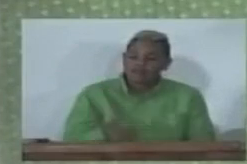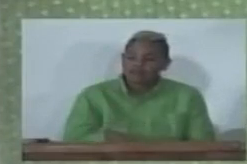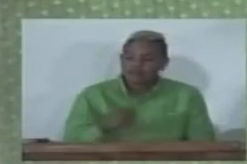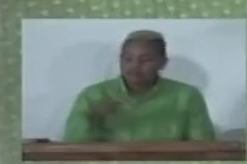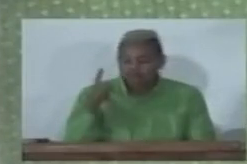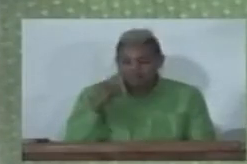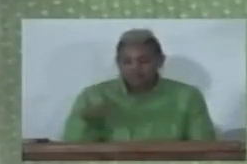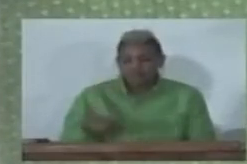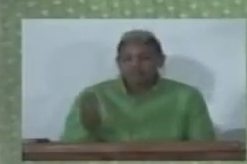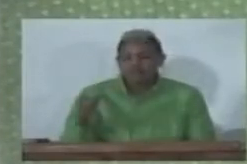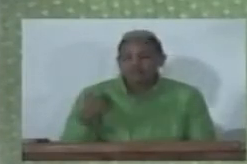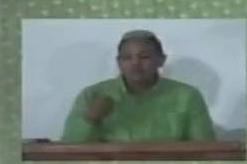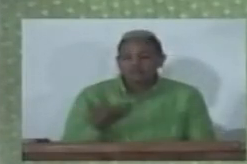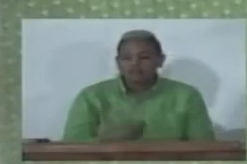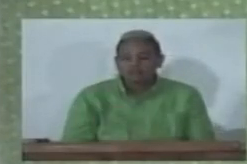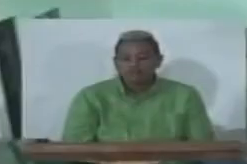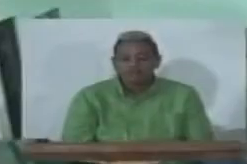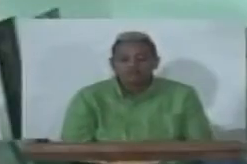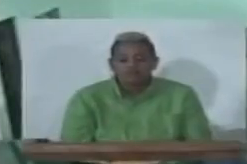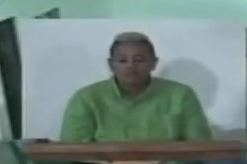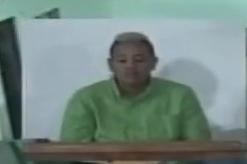Aye. Against?